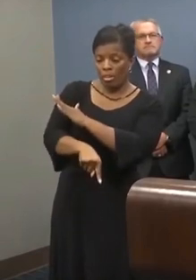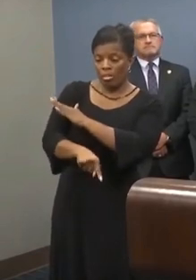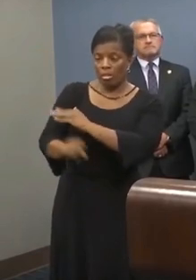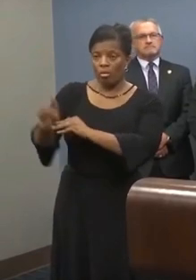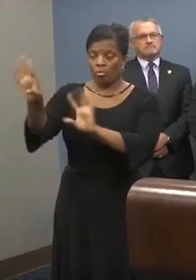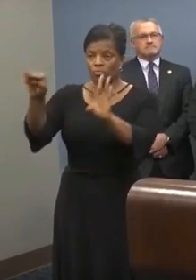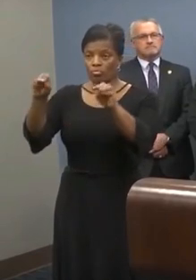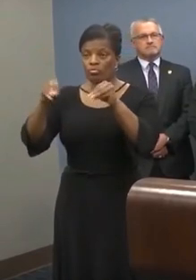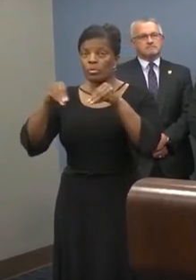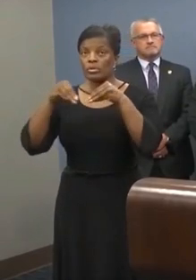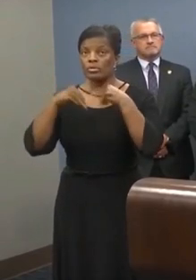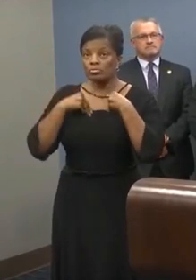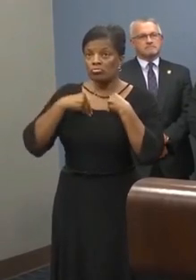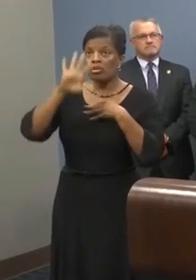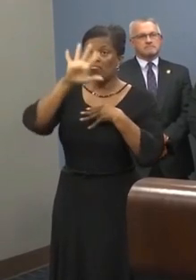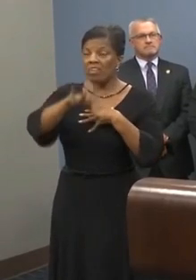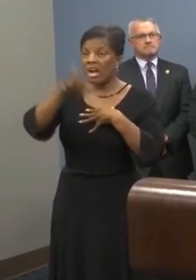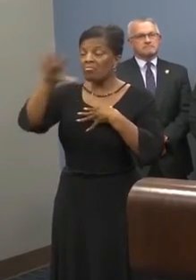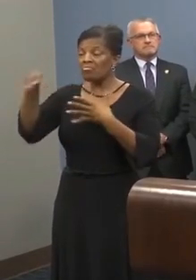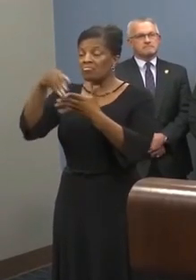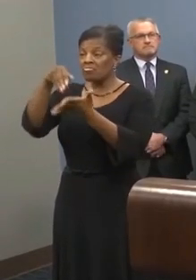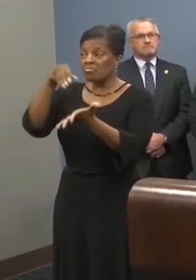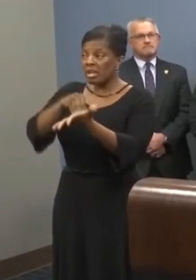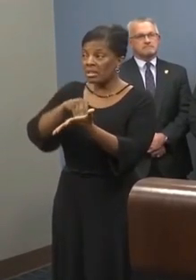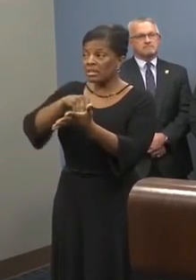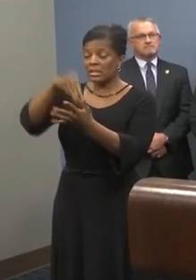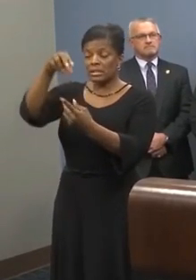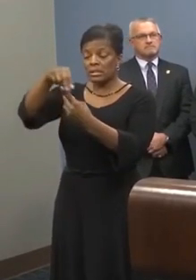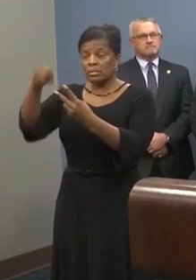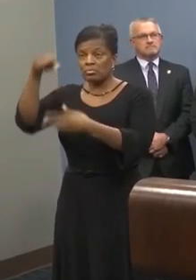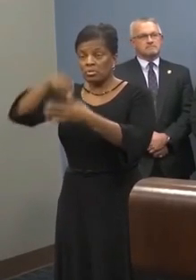We received over 5,000 tips in this case.